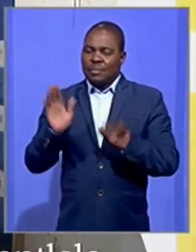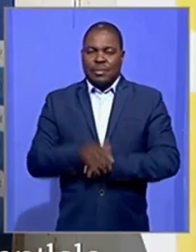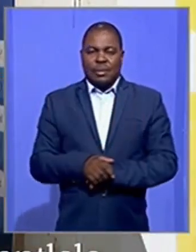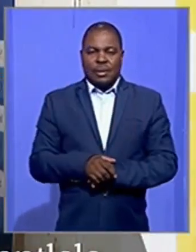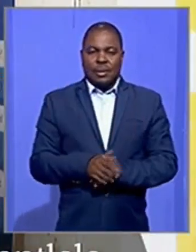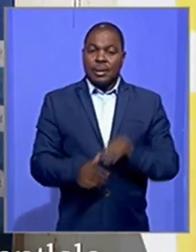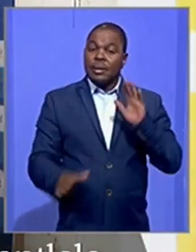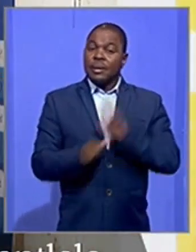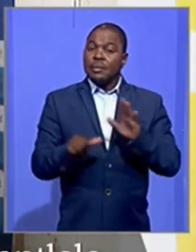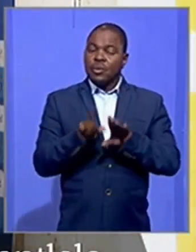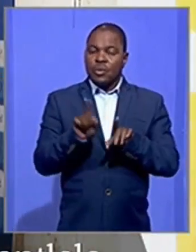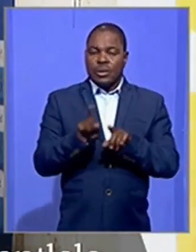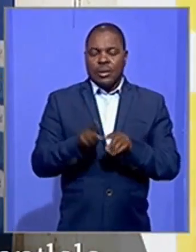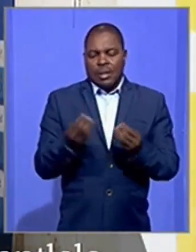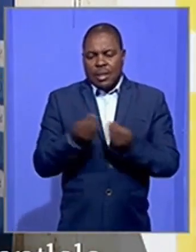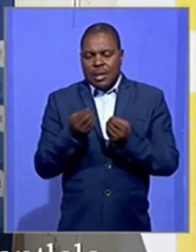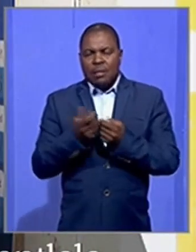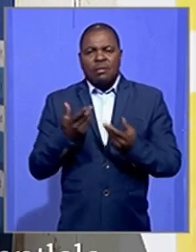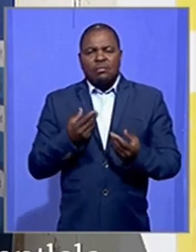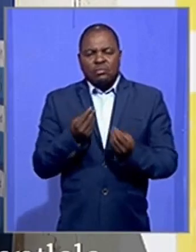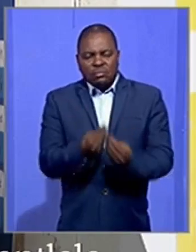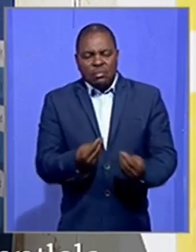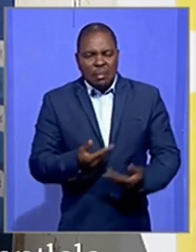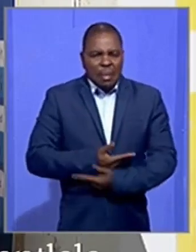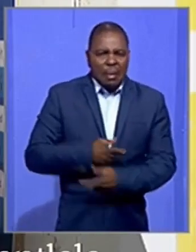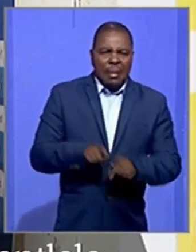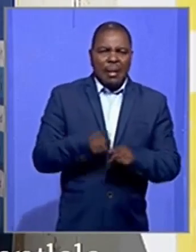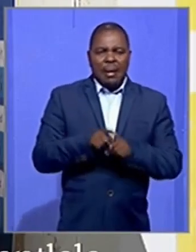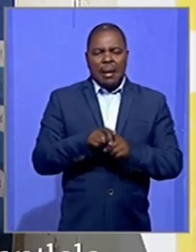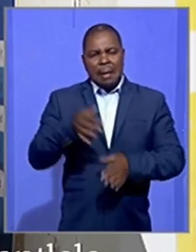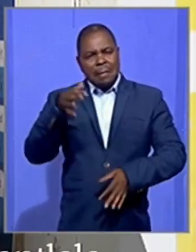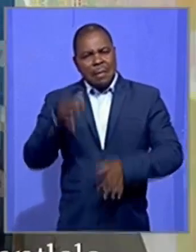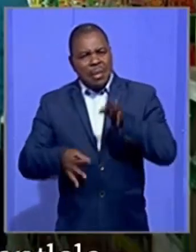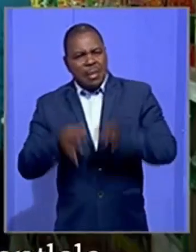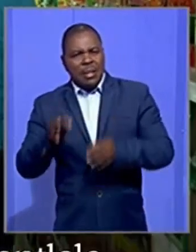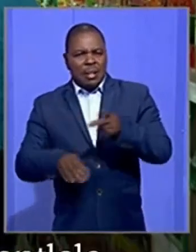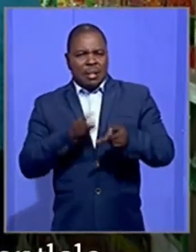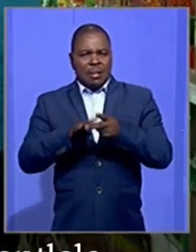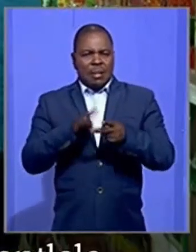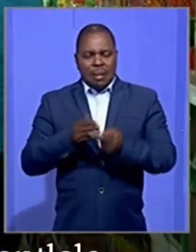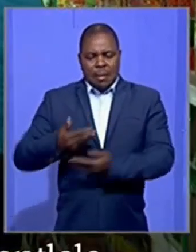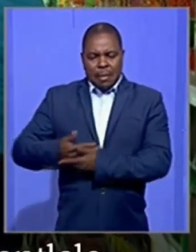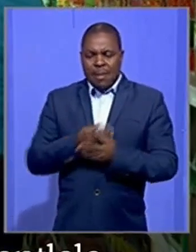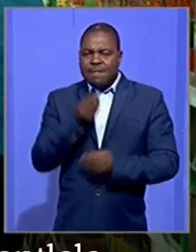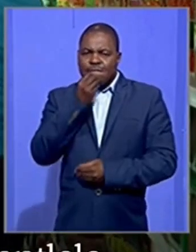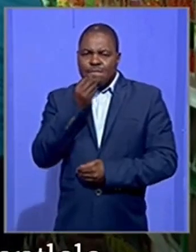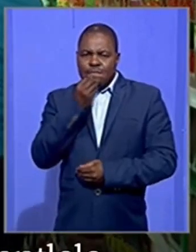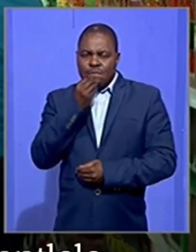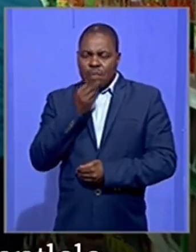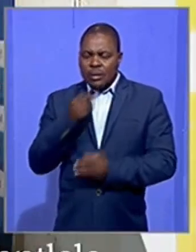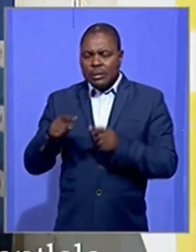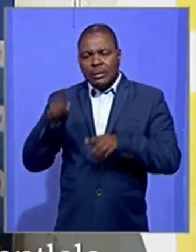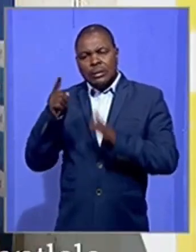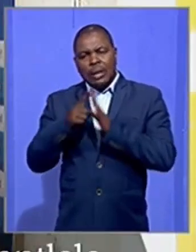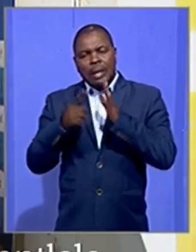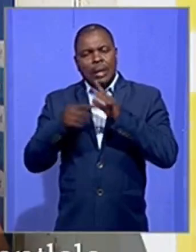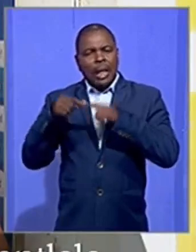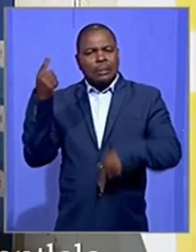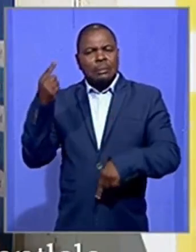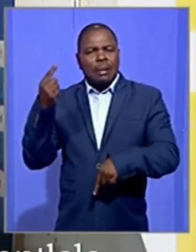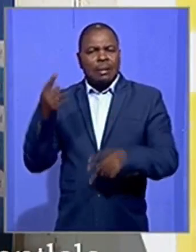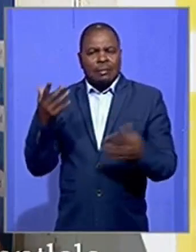tsa masea tse leng hore ba di rekisa mashe le dijo tsa bana tse leng hore di expiring. So